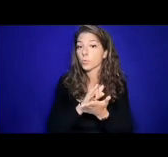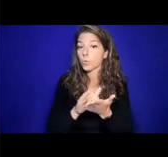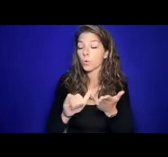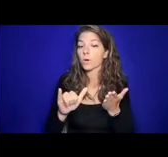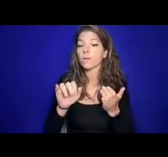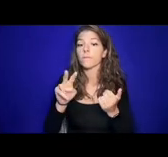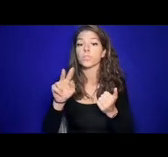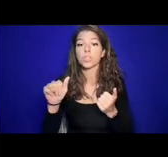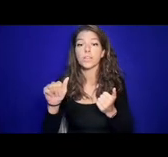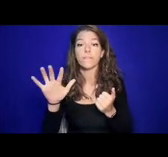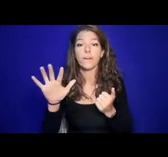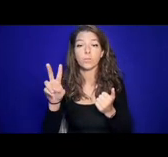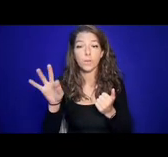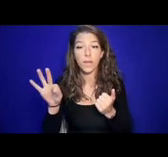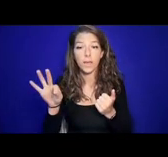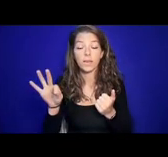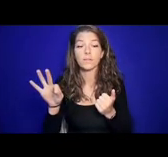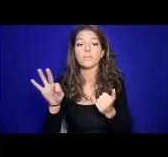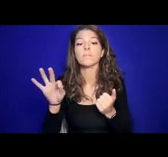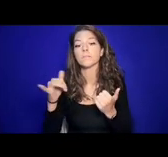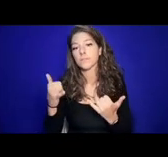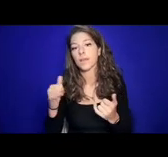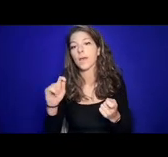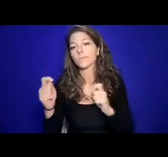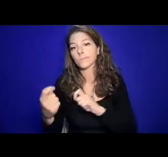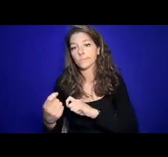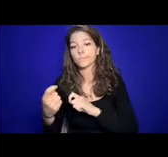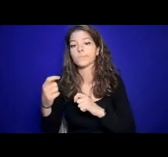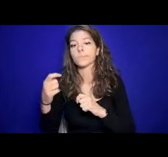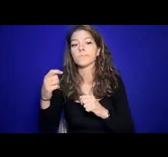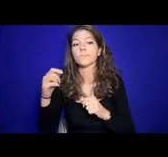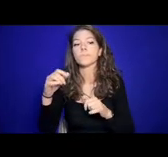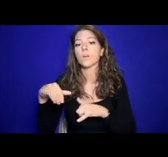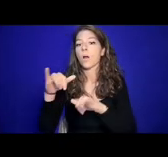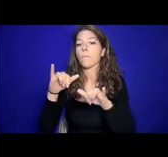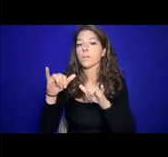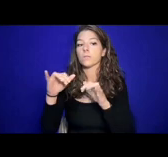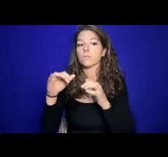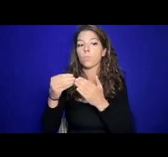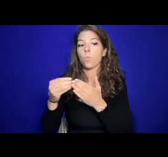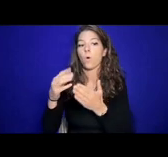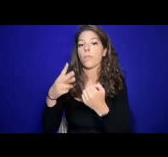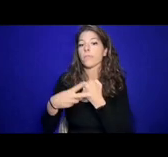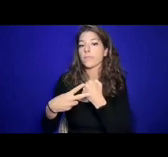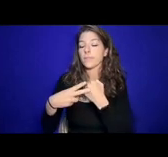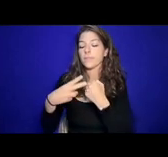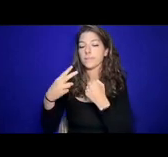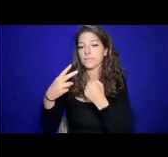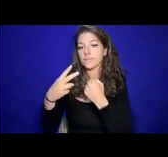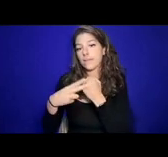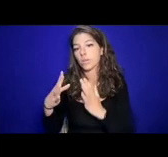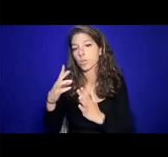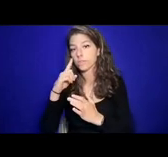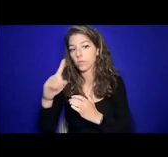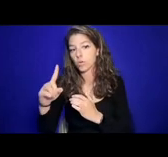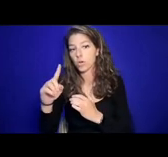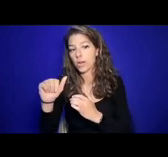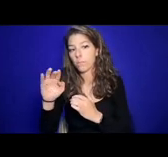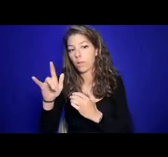Virginia 529, which is now referred to as Commonwealth Savers for ABLE Now, the